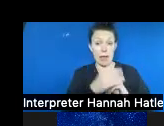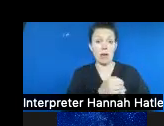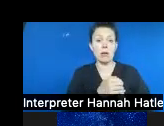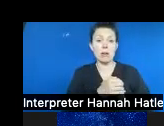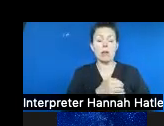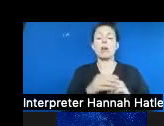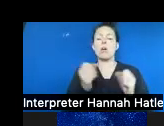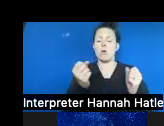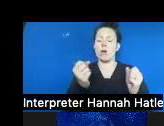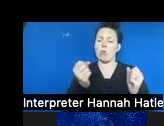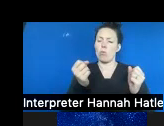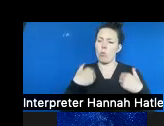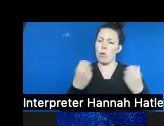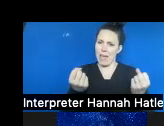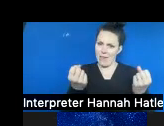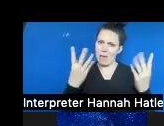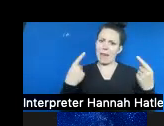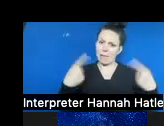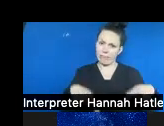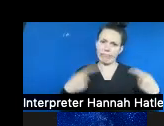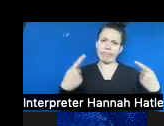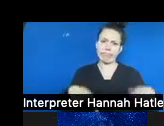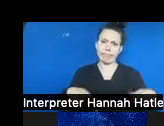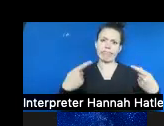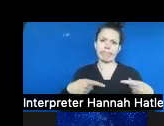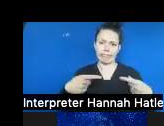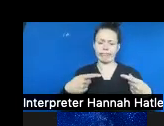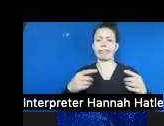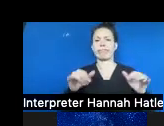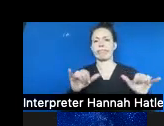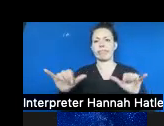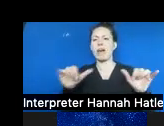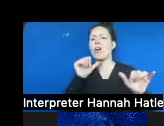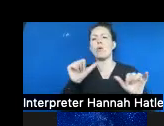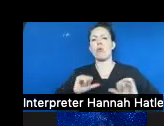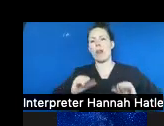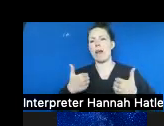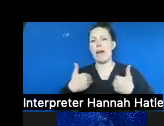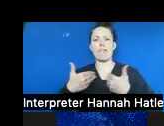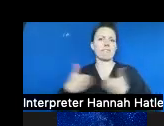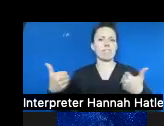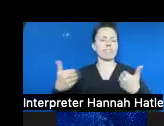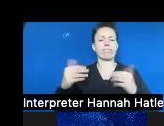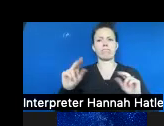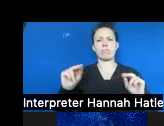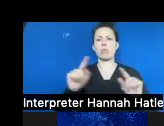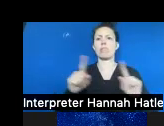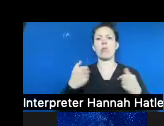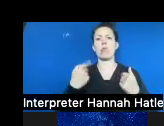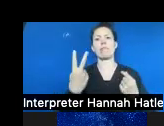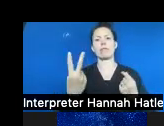debates. I'm going to keep it real. We do have not a division, but we have 2 different baskets